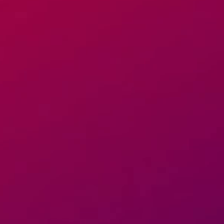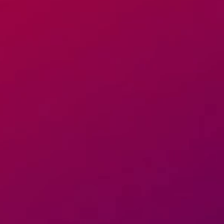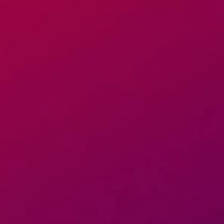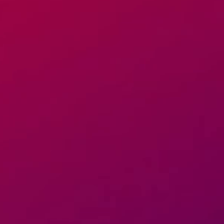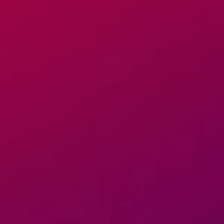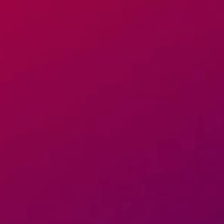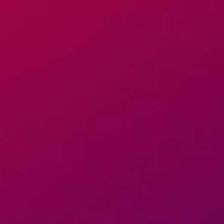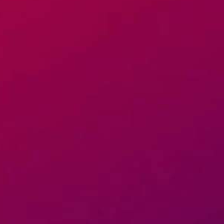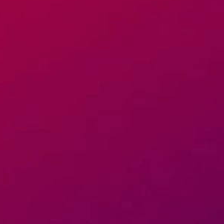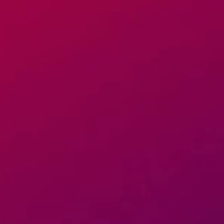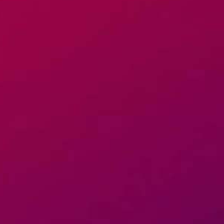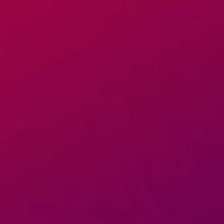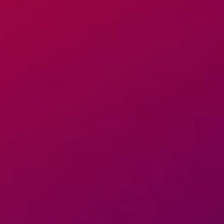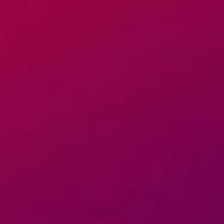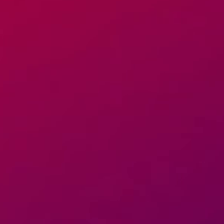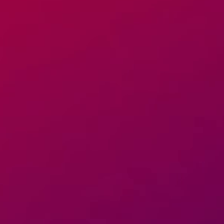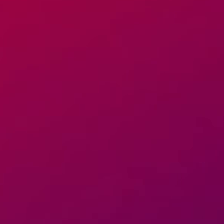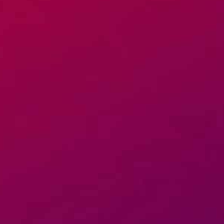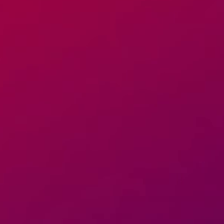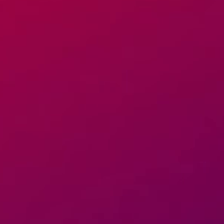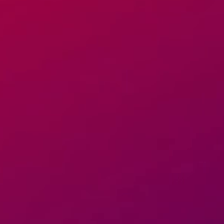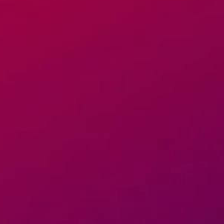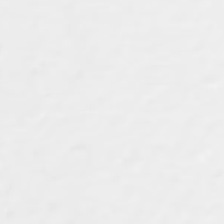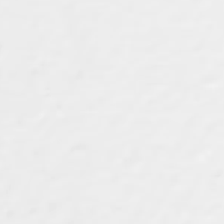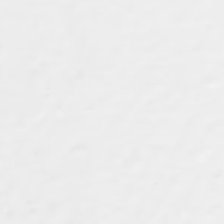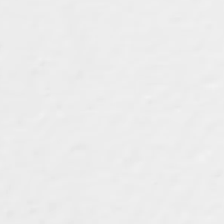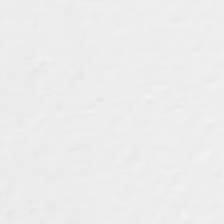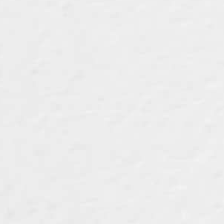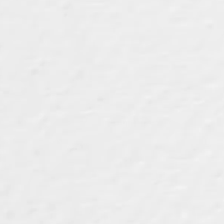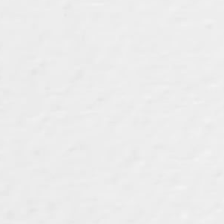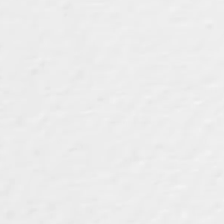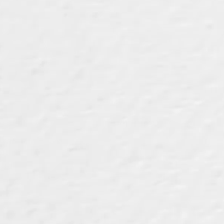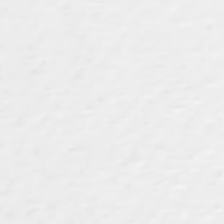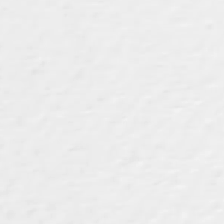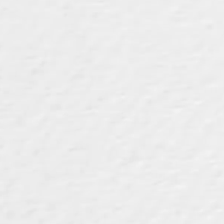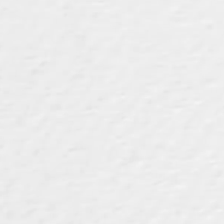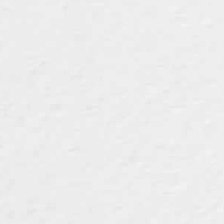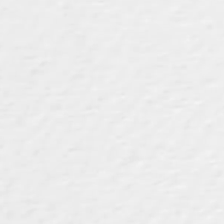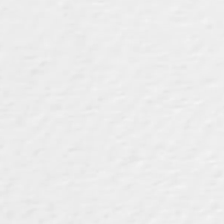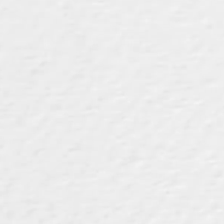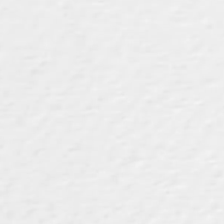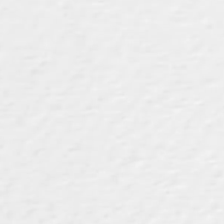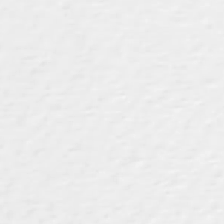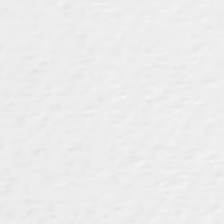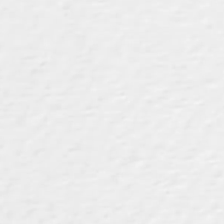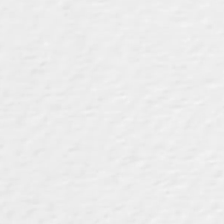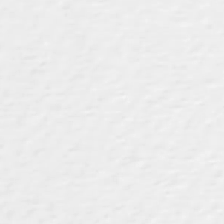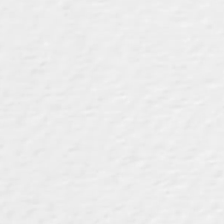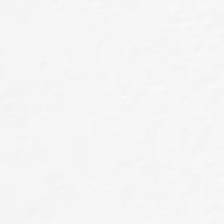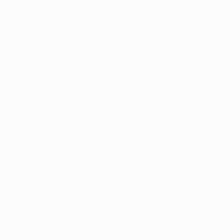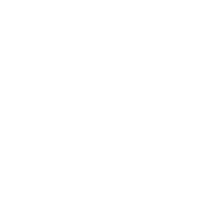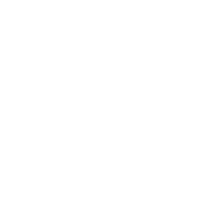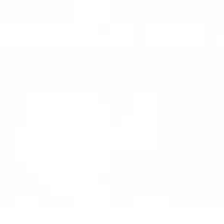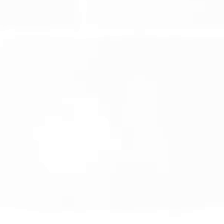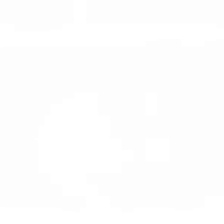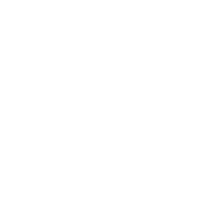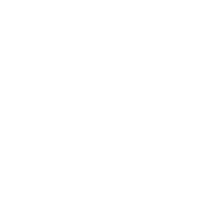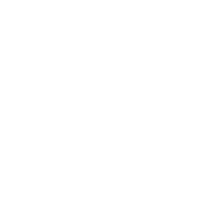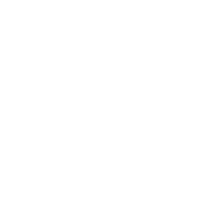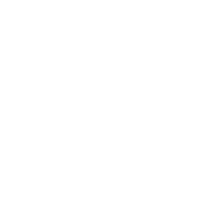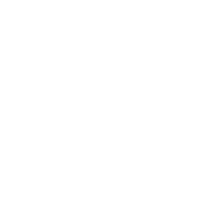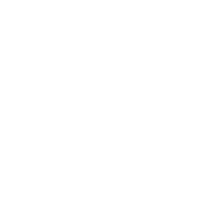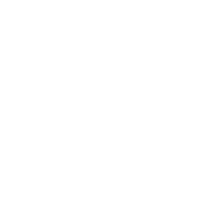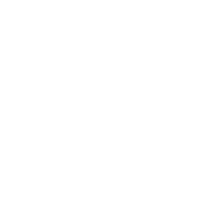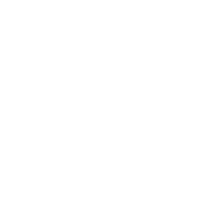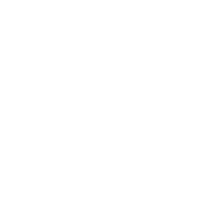afraid of getting sick and hospitalized for COVID. Don't delay. Get vaccinated today. A message from